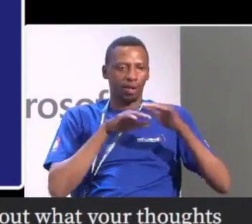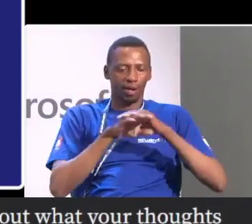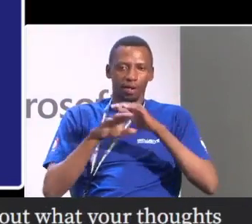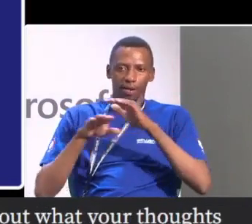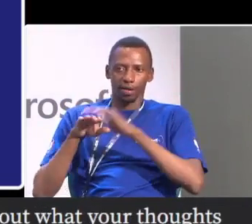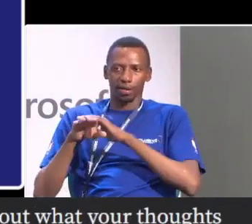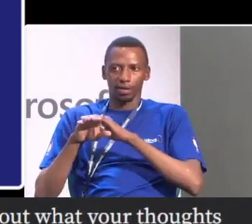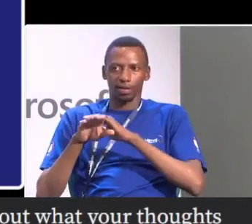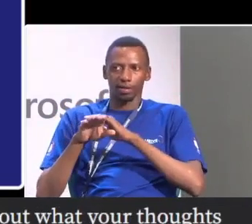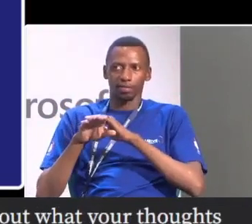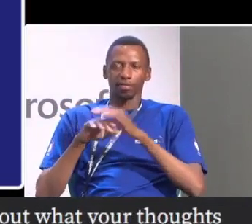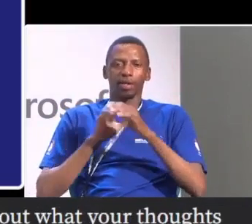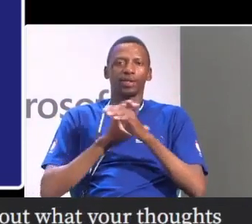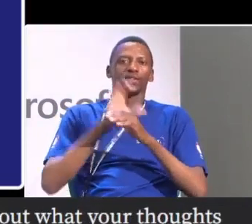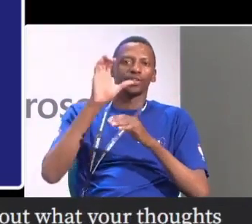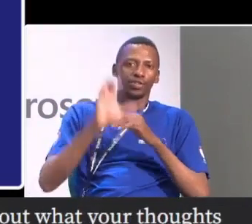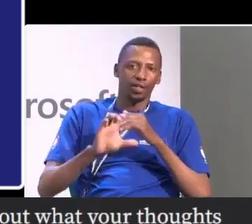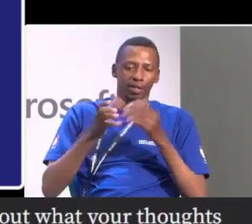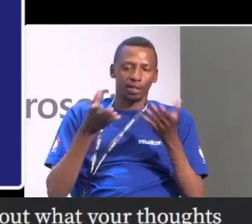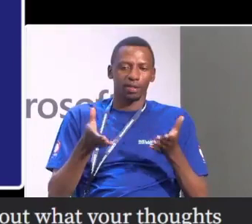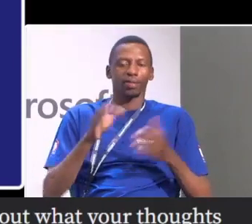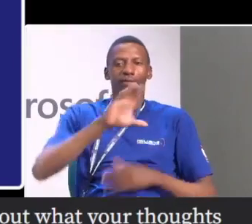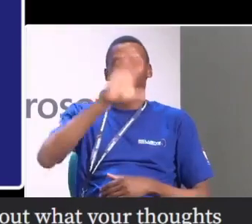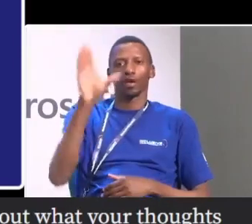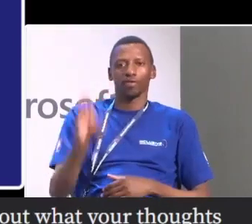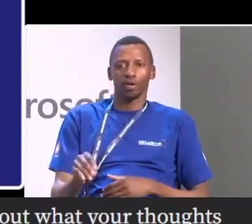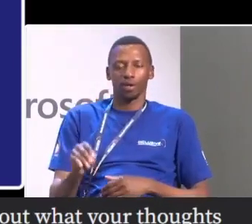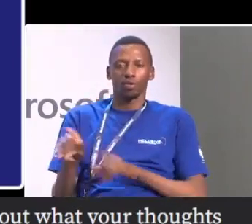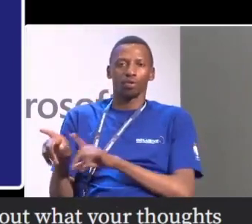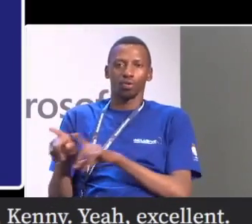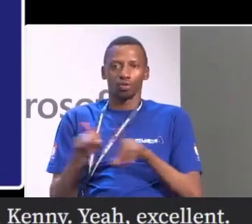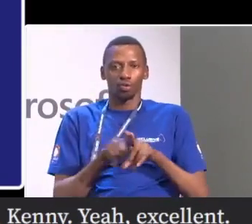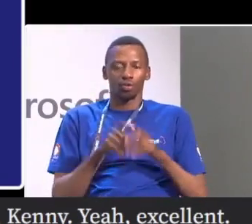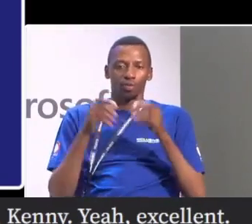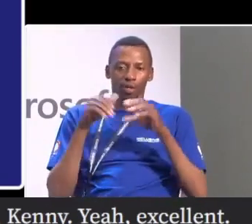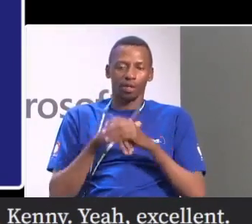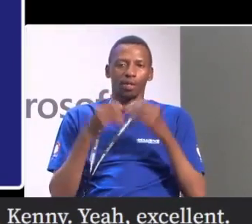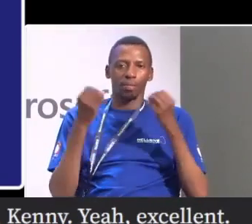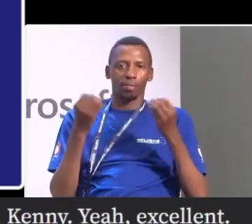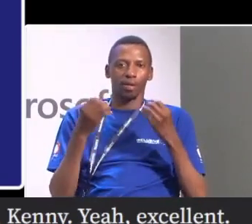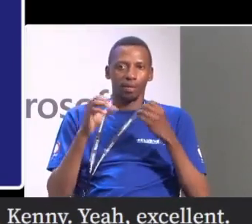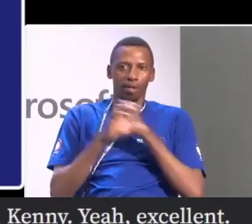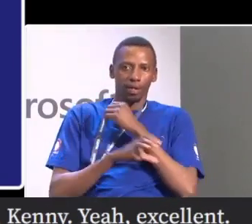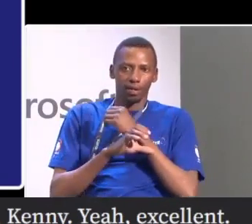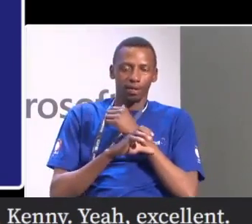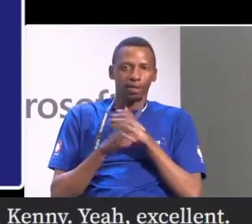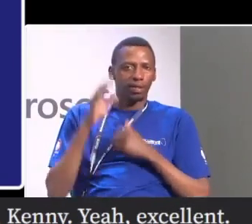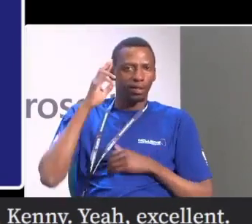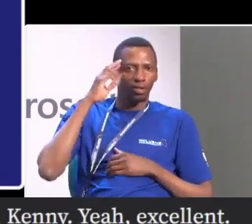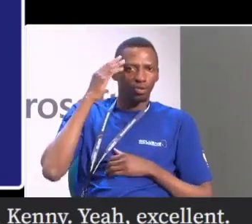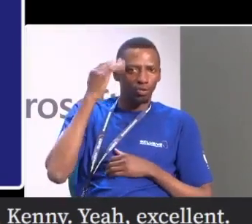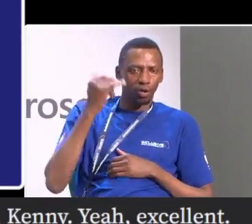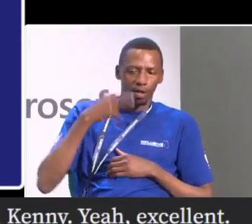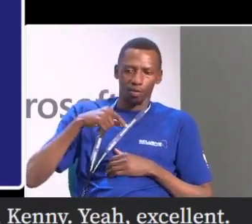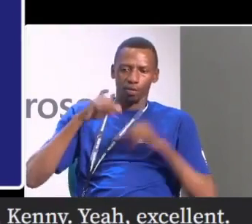accessibility chapter here in Africa and even in multiple countries. And part of it is so that we can